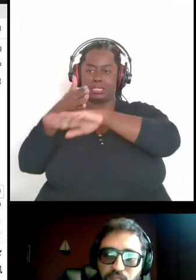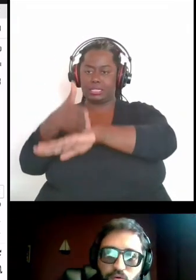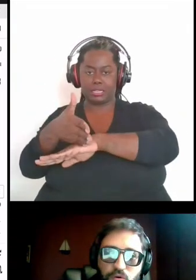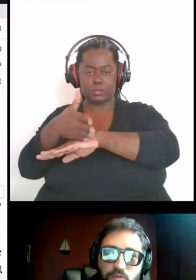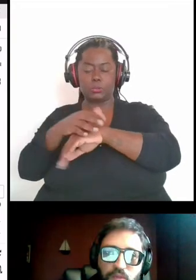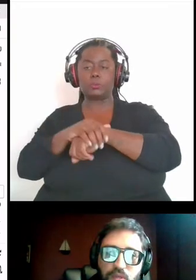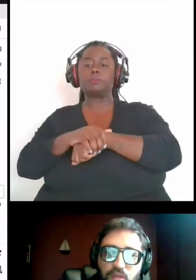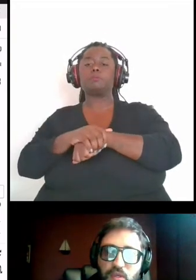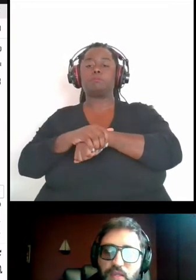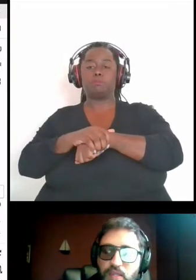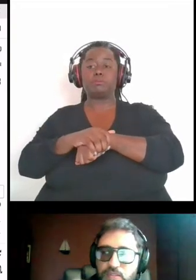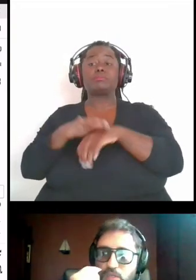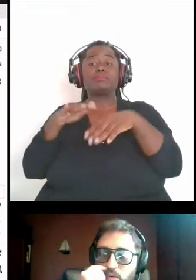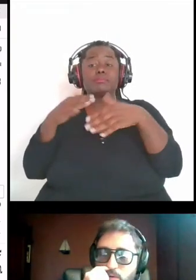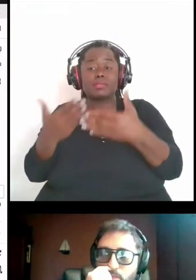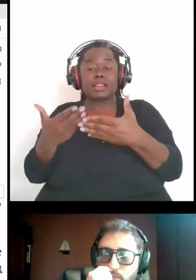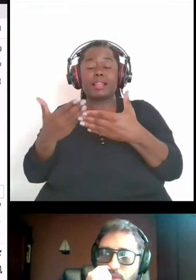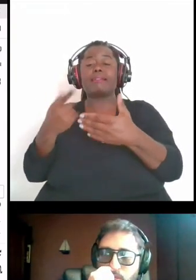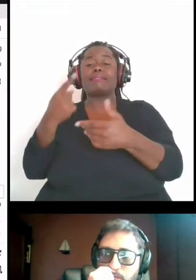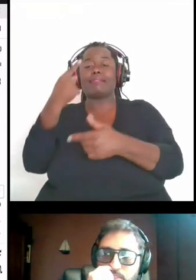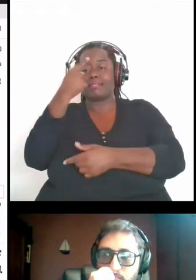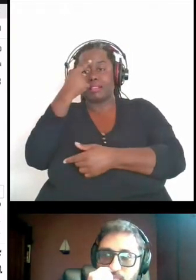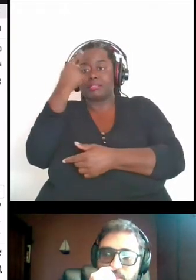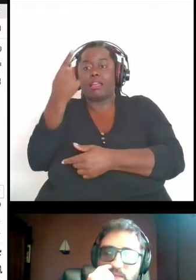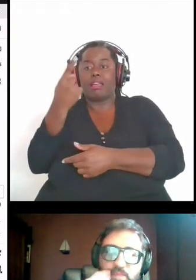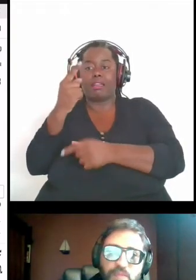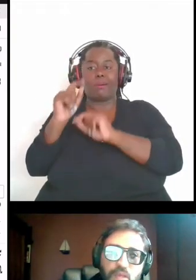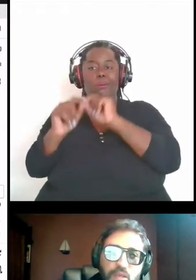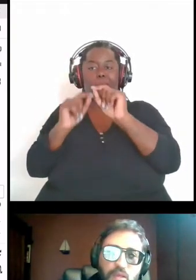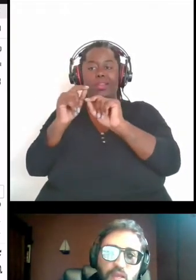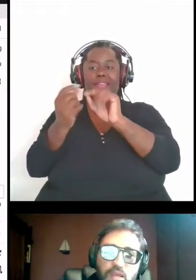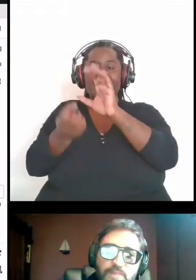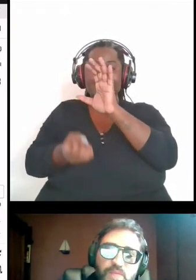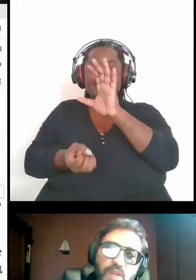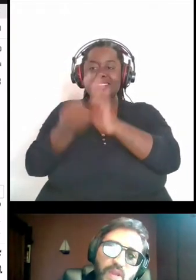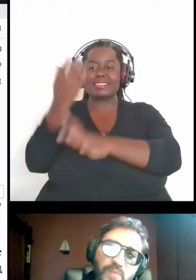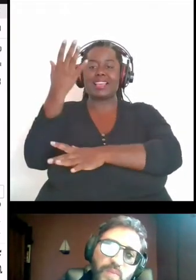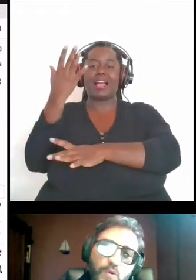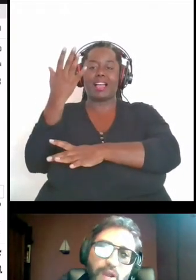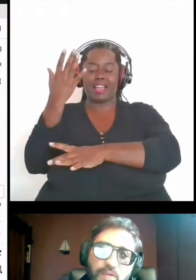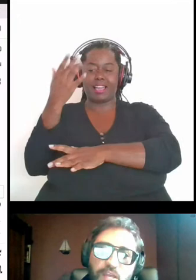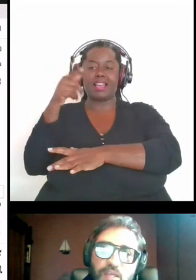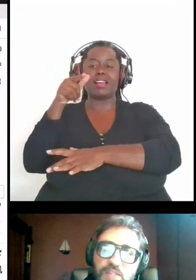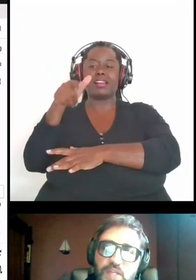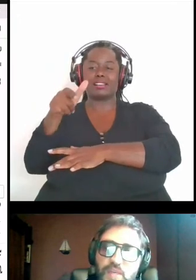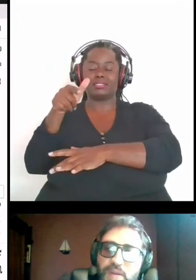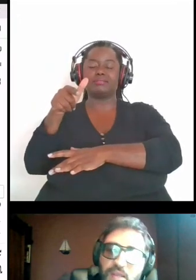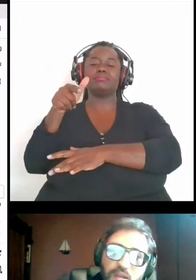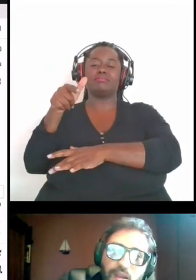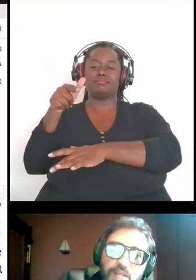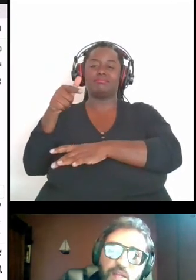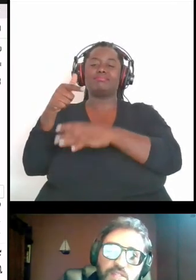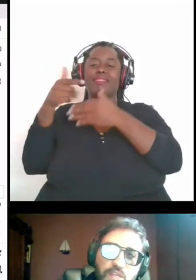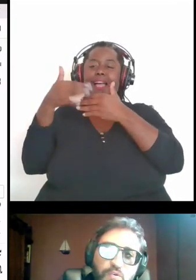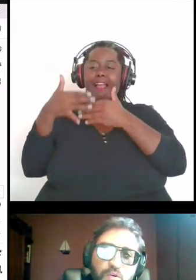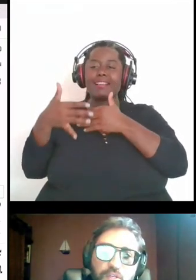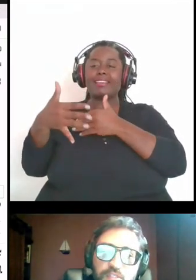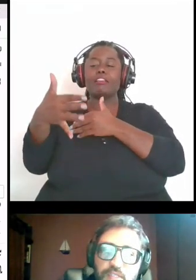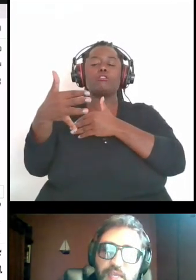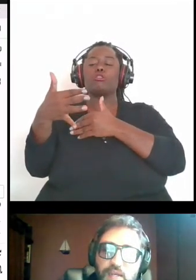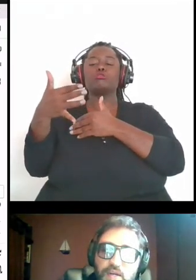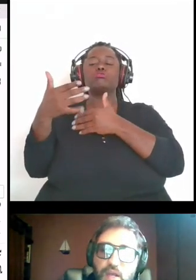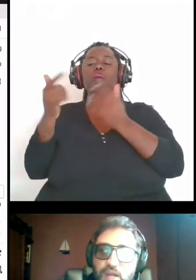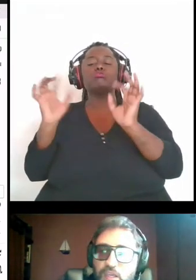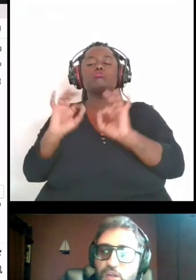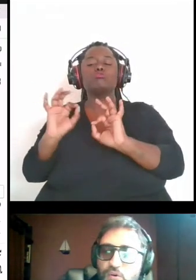everyone in those days and here we wanted to create again and archive